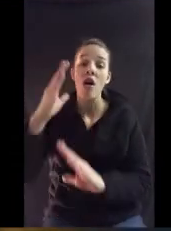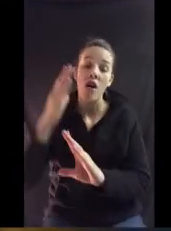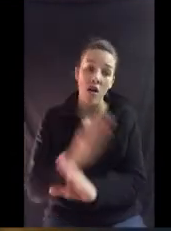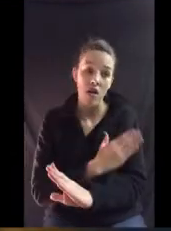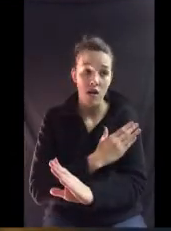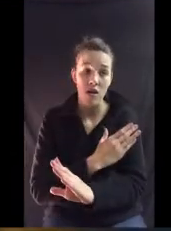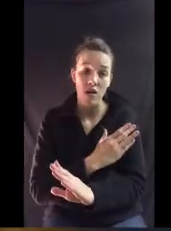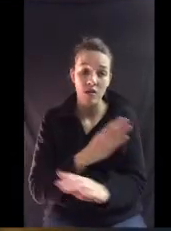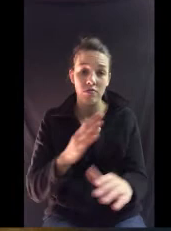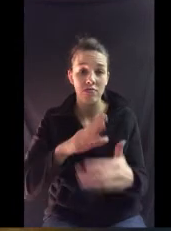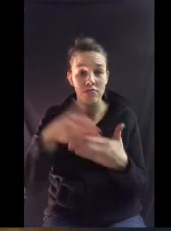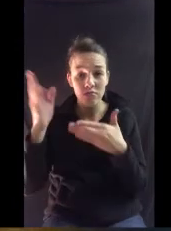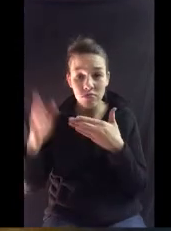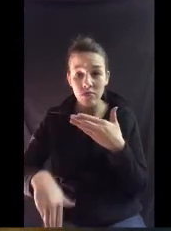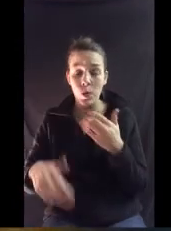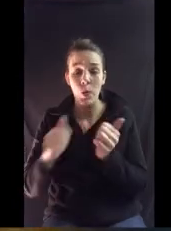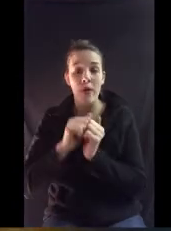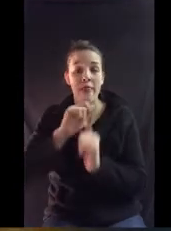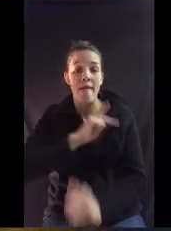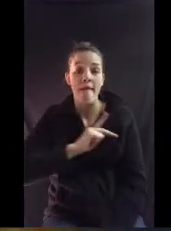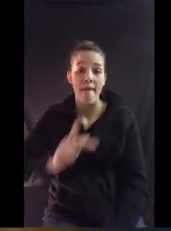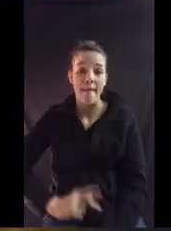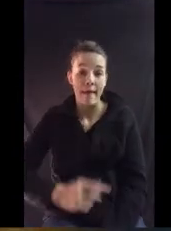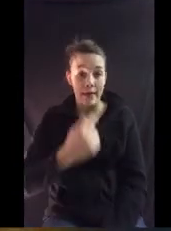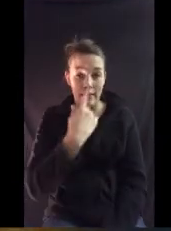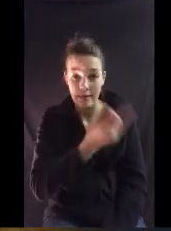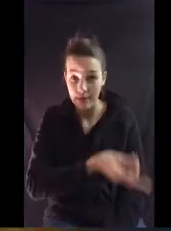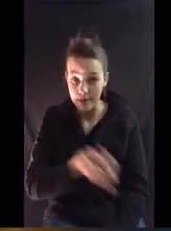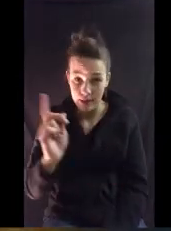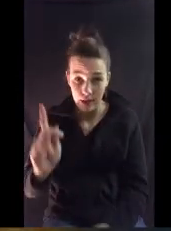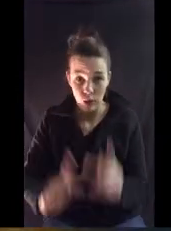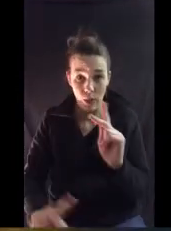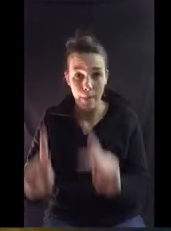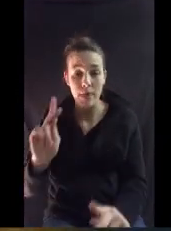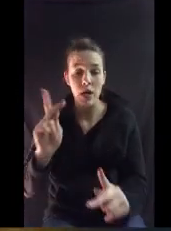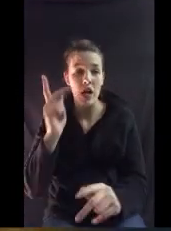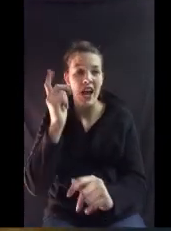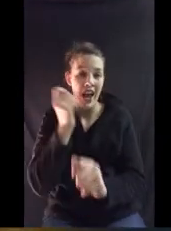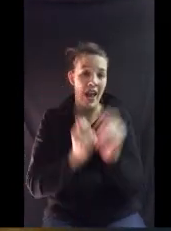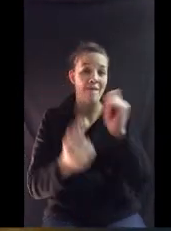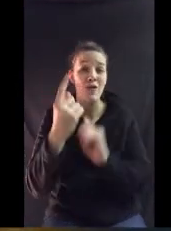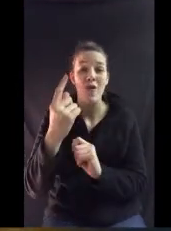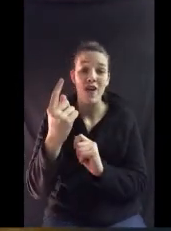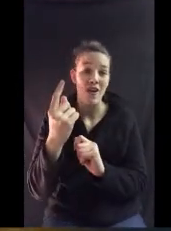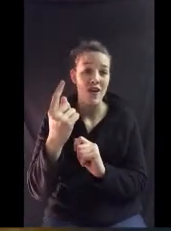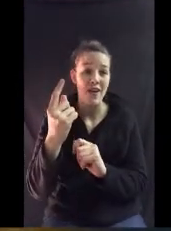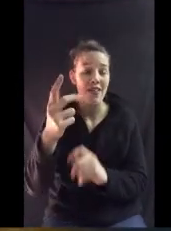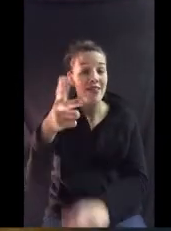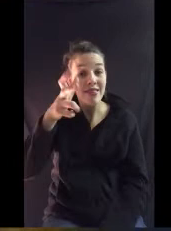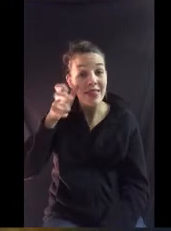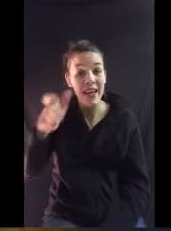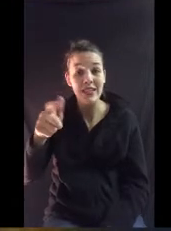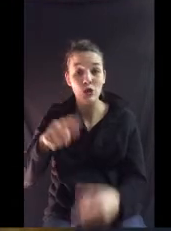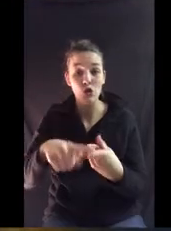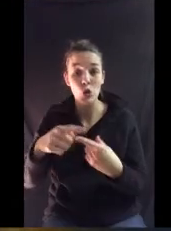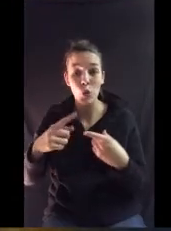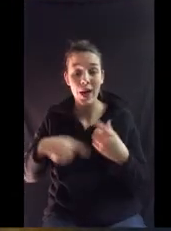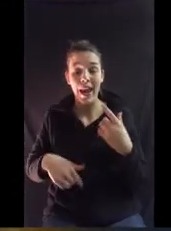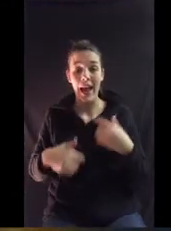then the song concludes with the king saying to the people